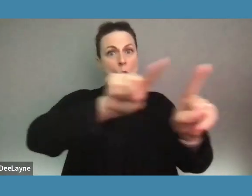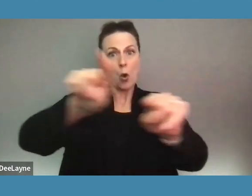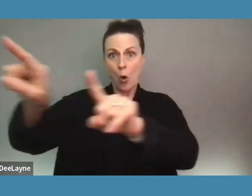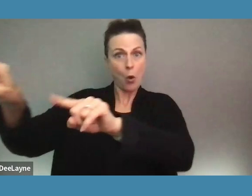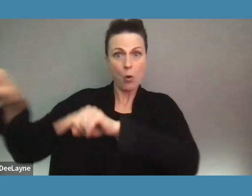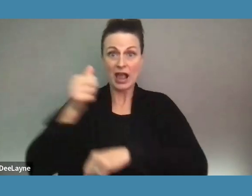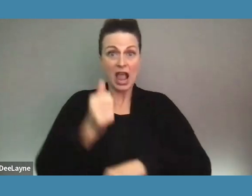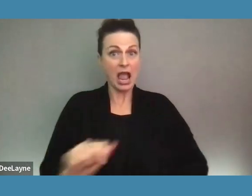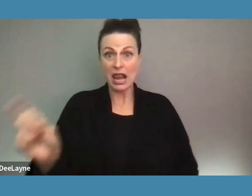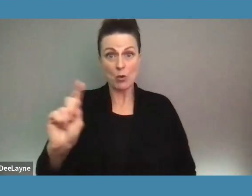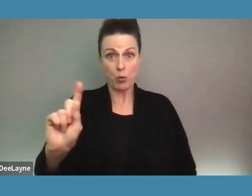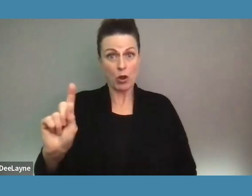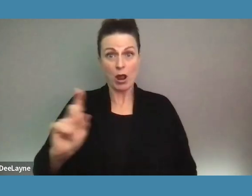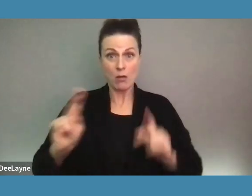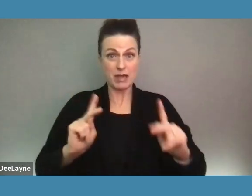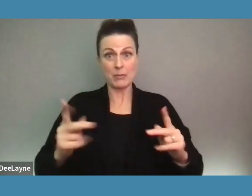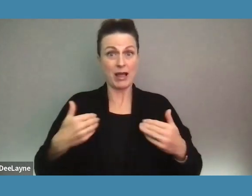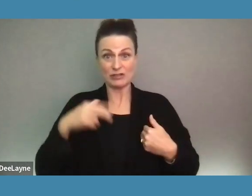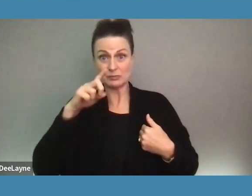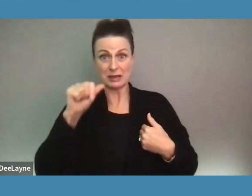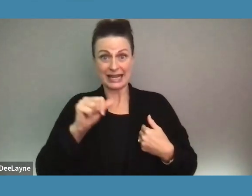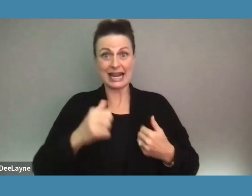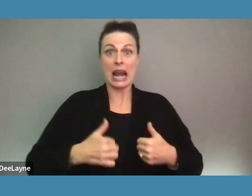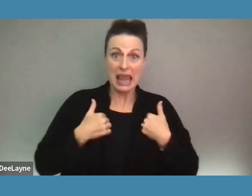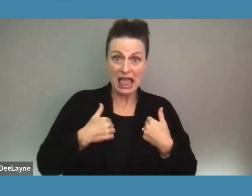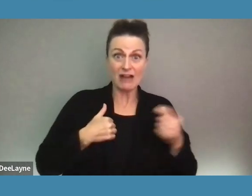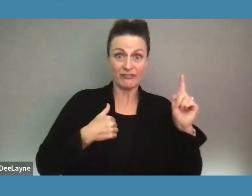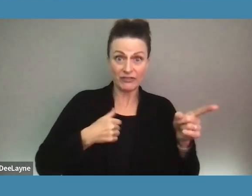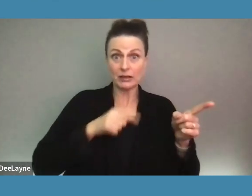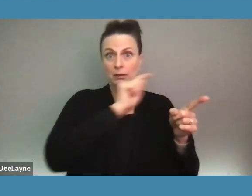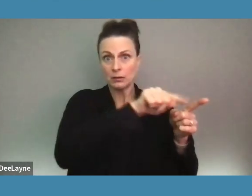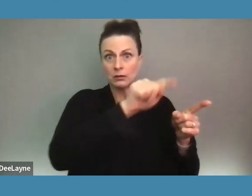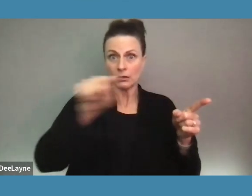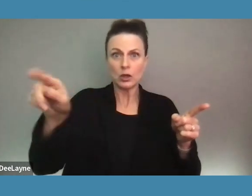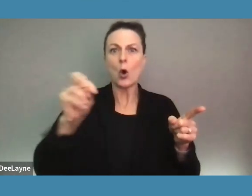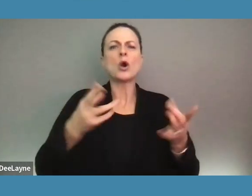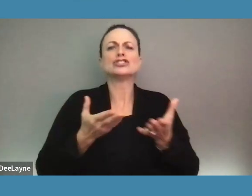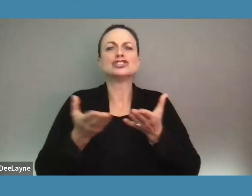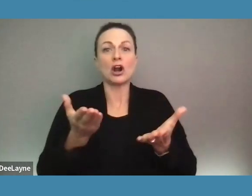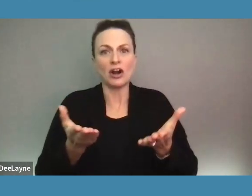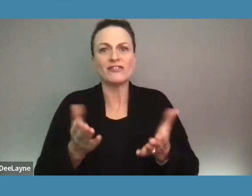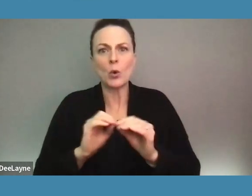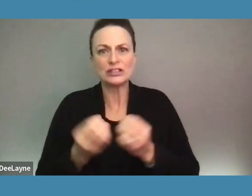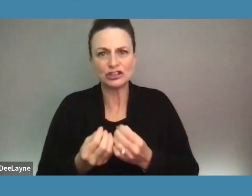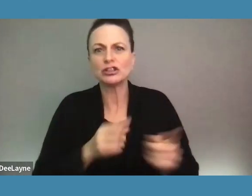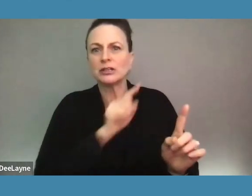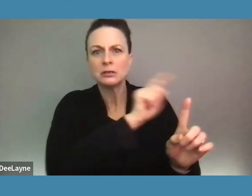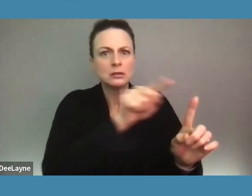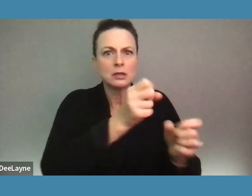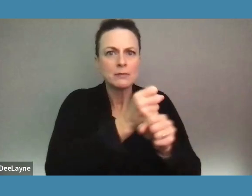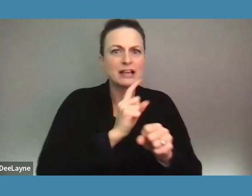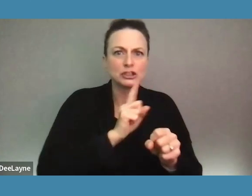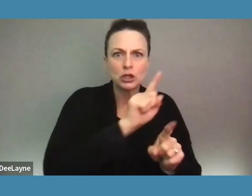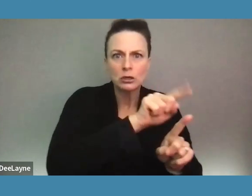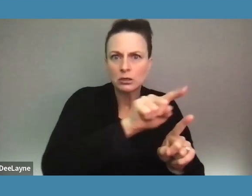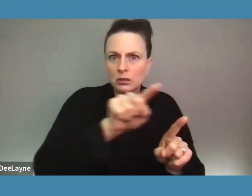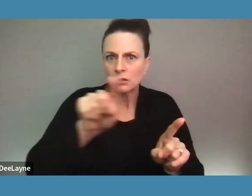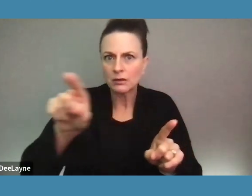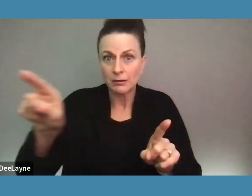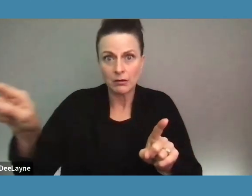with disabilities are housed or lived or served and make sure that they are